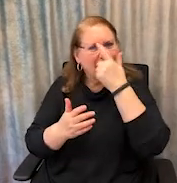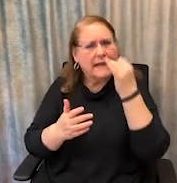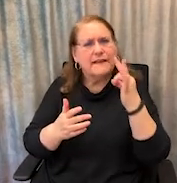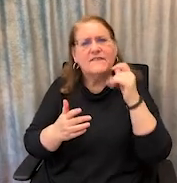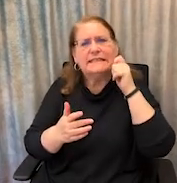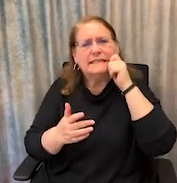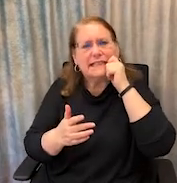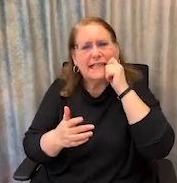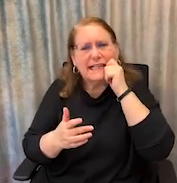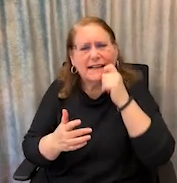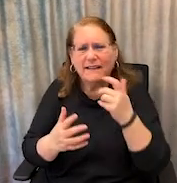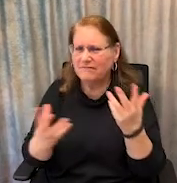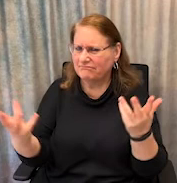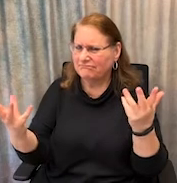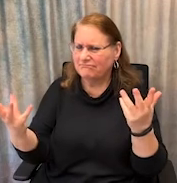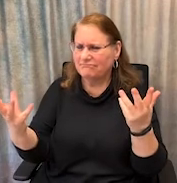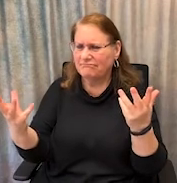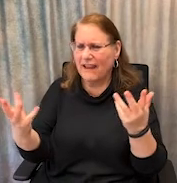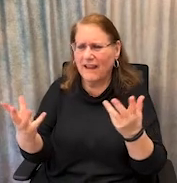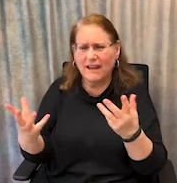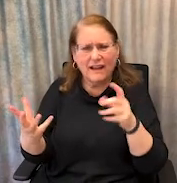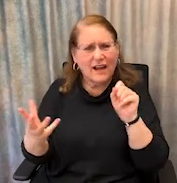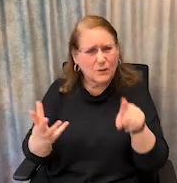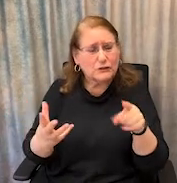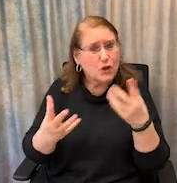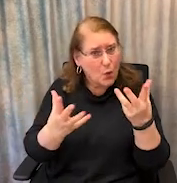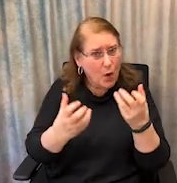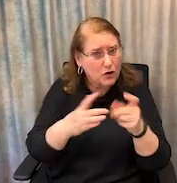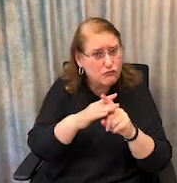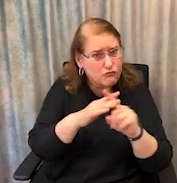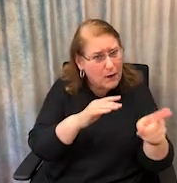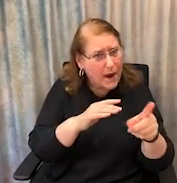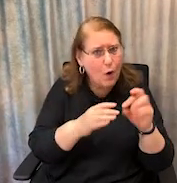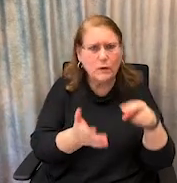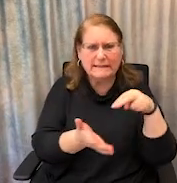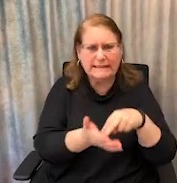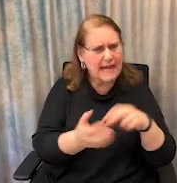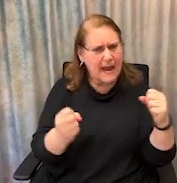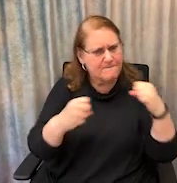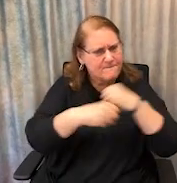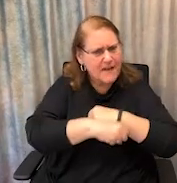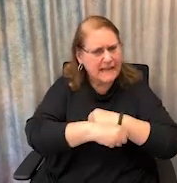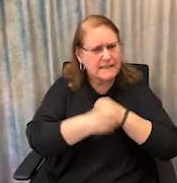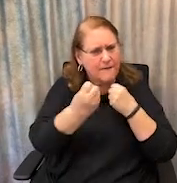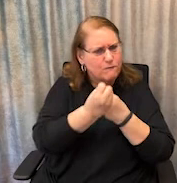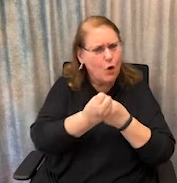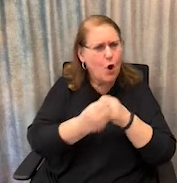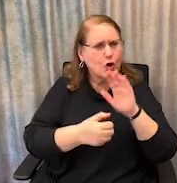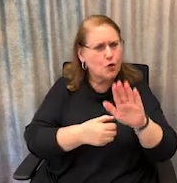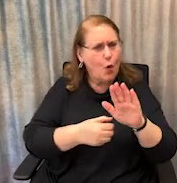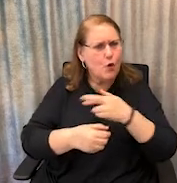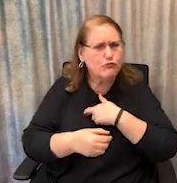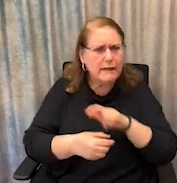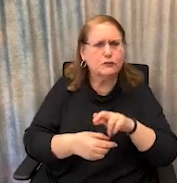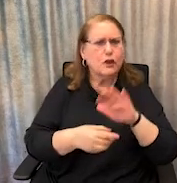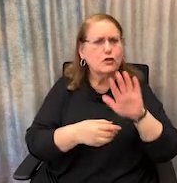but the question is, do you want to run away or do you want to stand and fight for yourself,